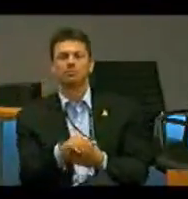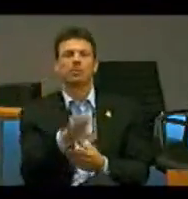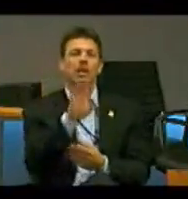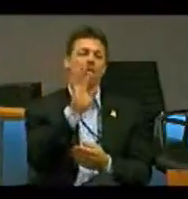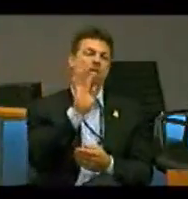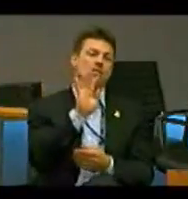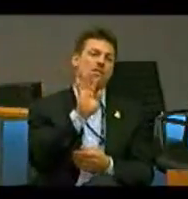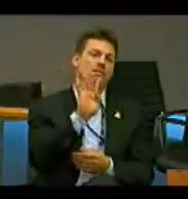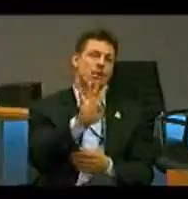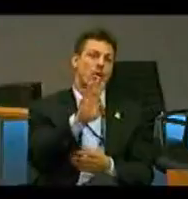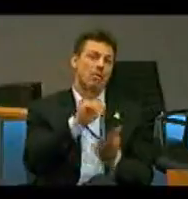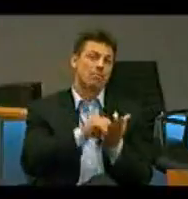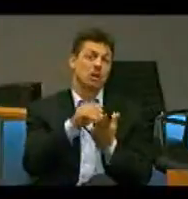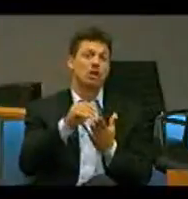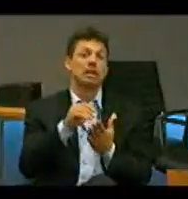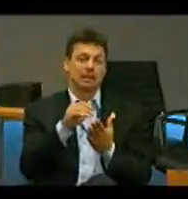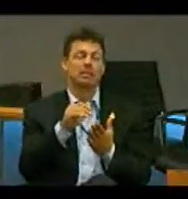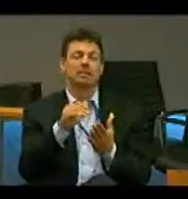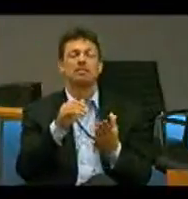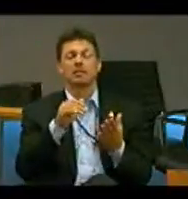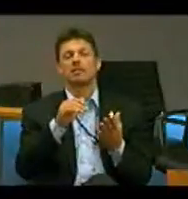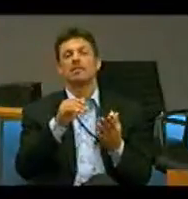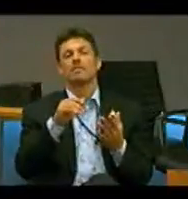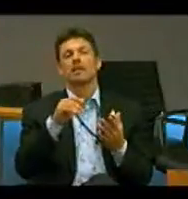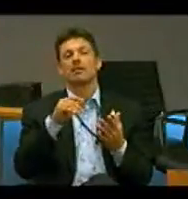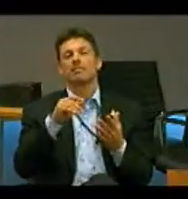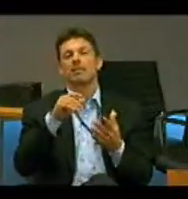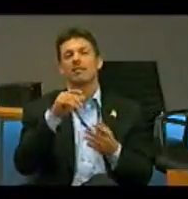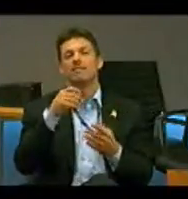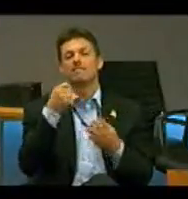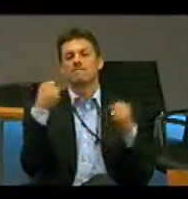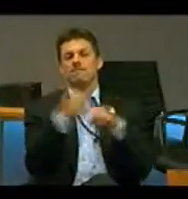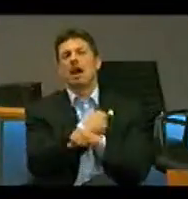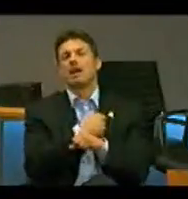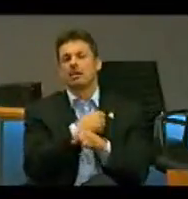were involved in a physical fight in the preceding 12 months.